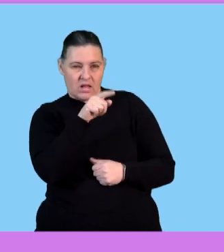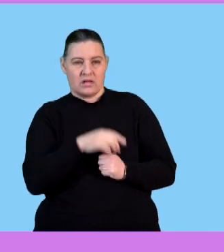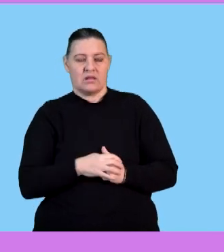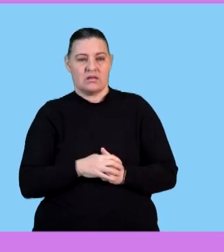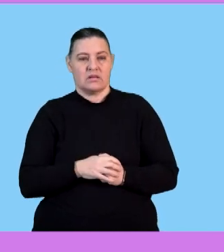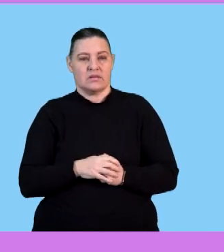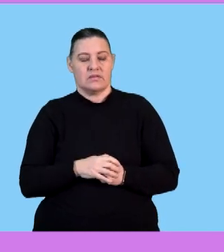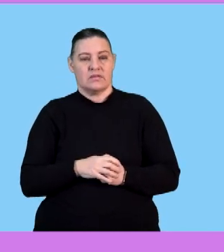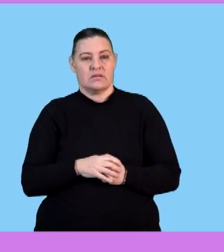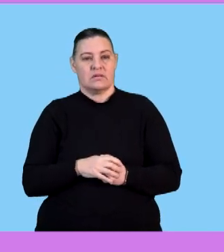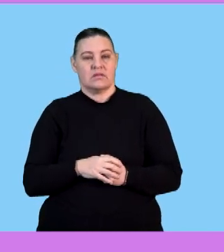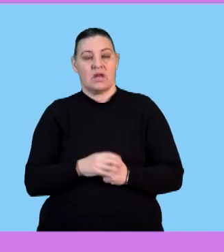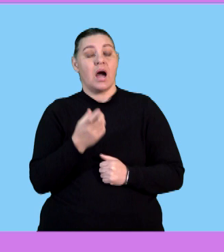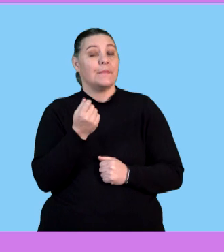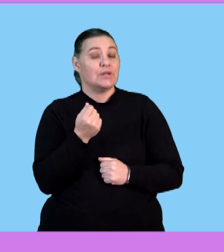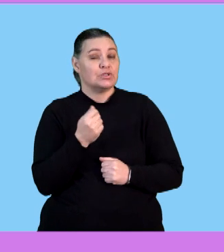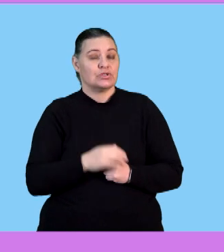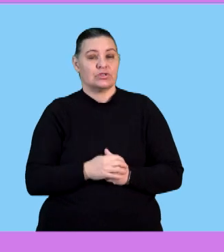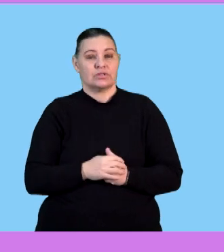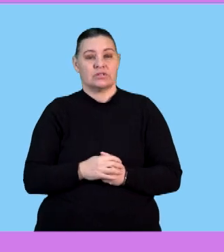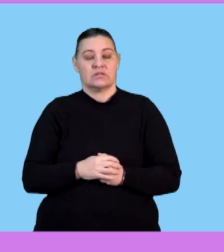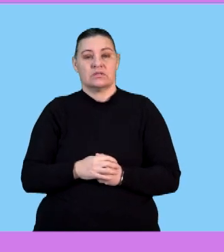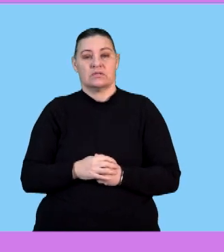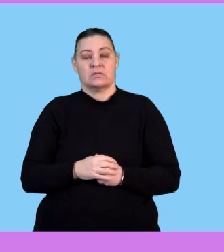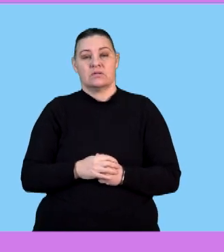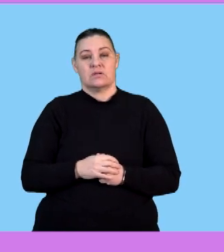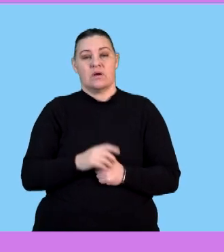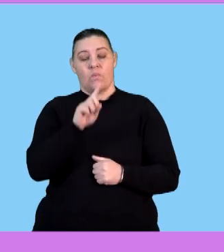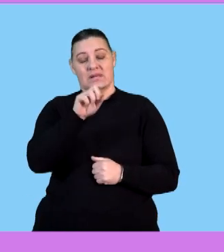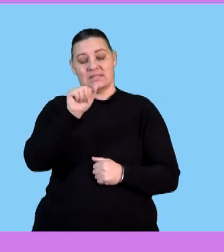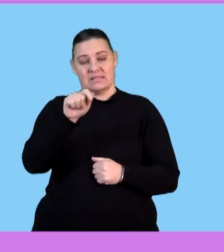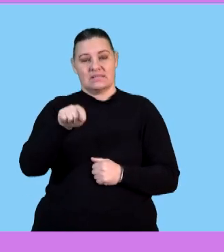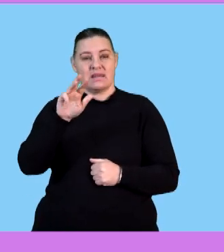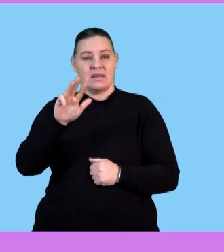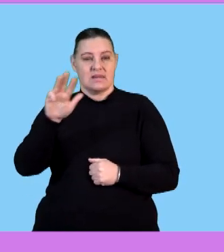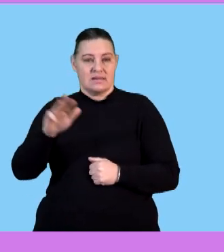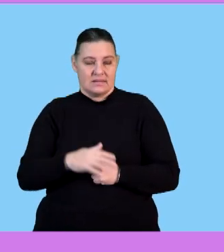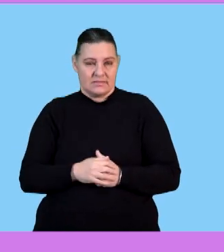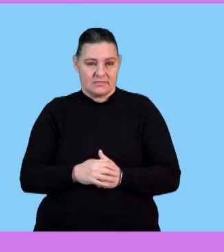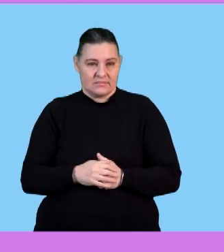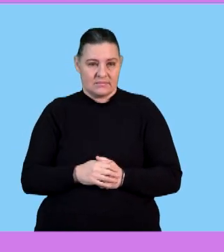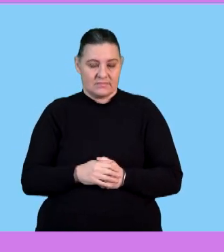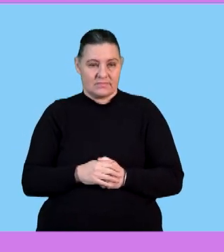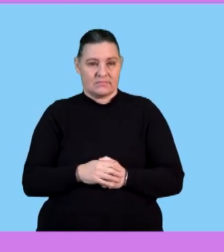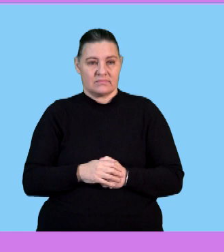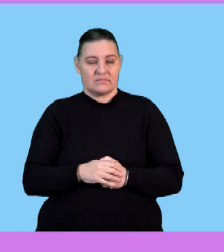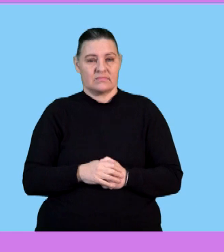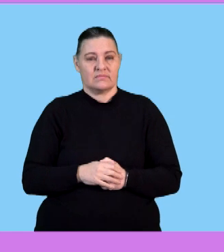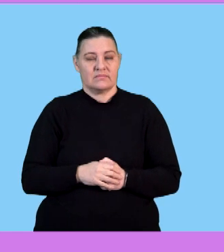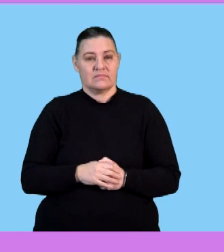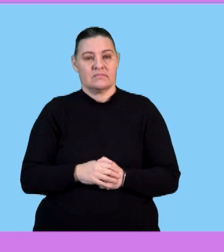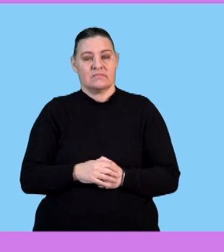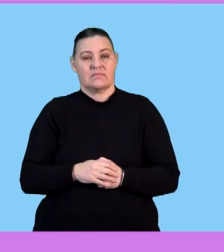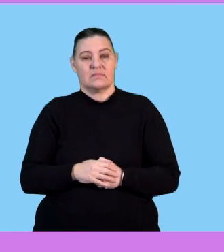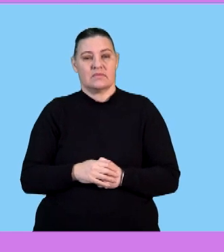there. And it cost us $16.99. All right, let's keep going. Pushing on. If